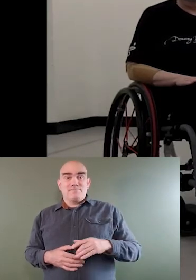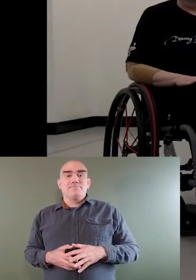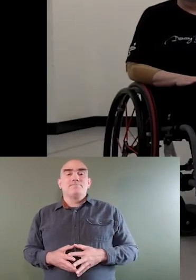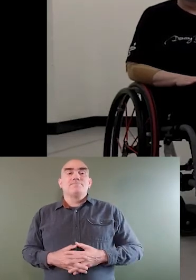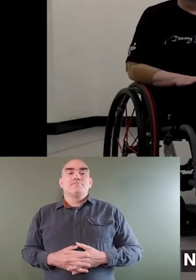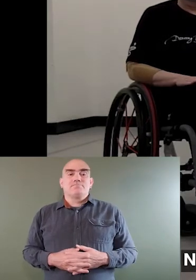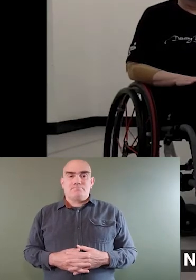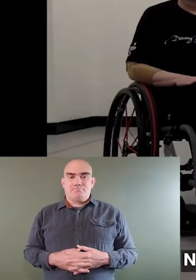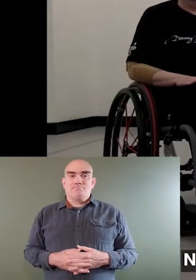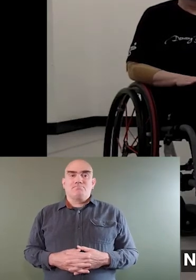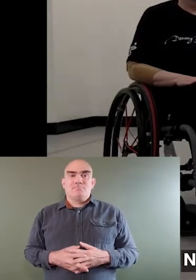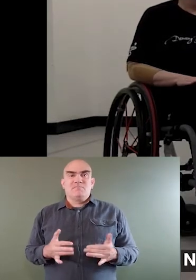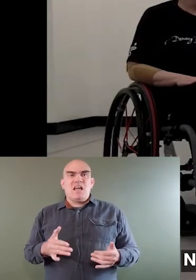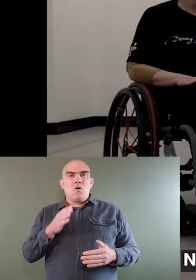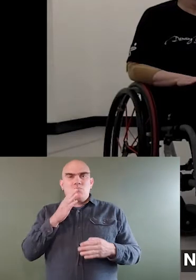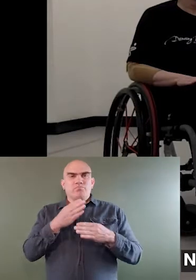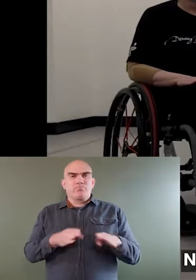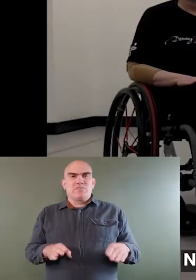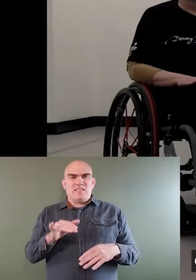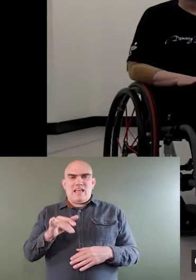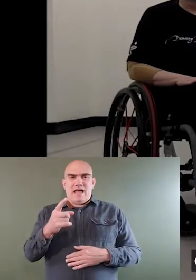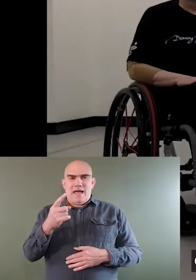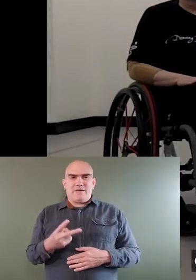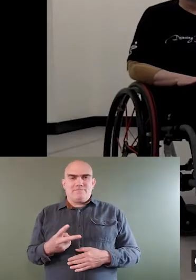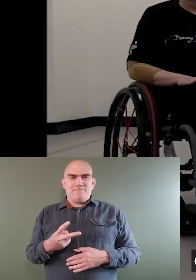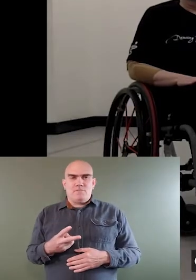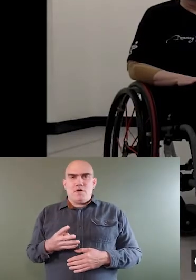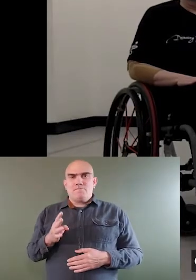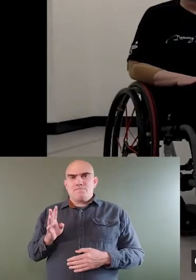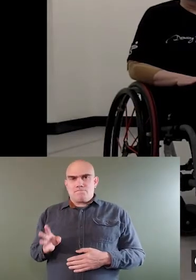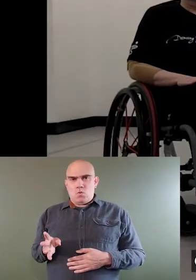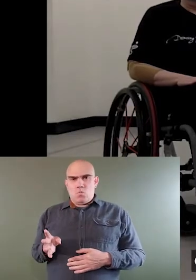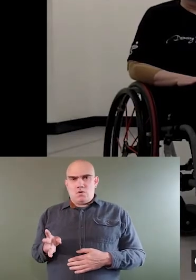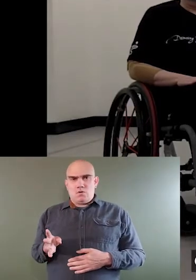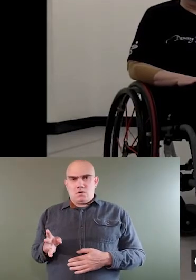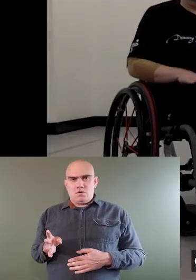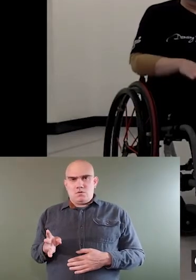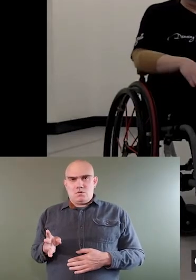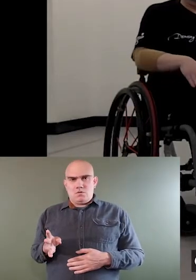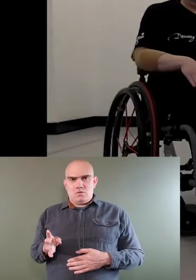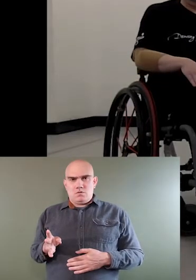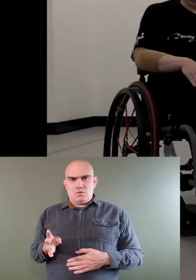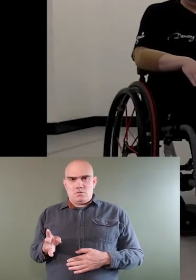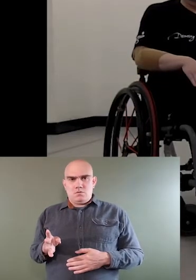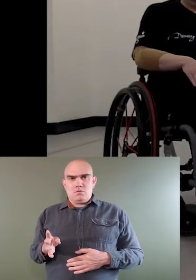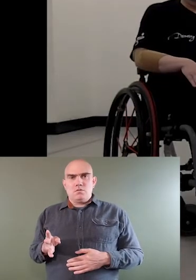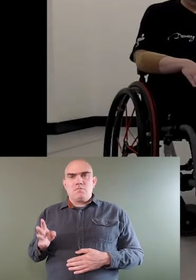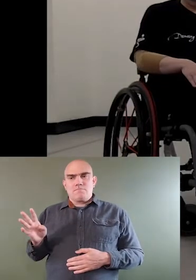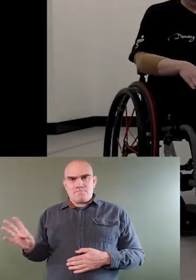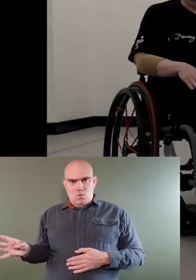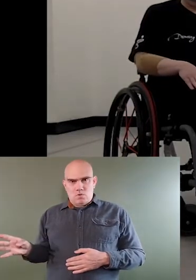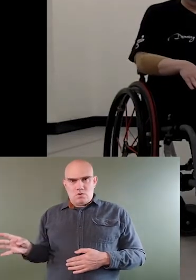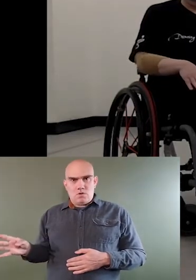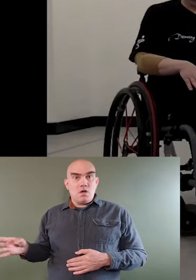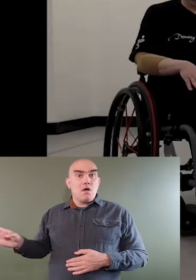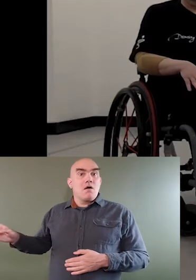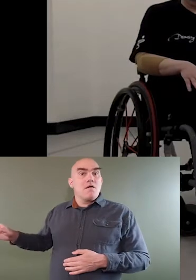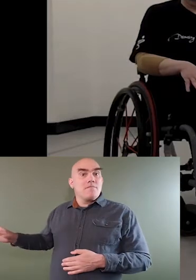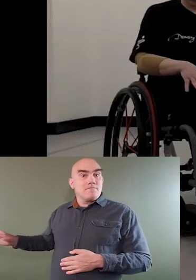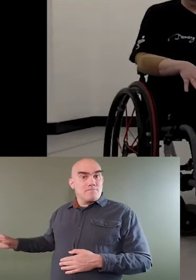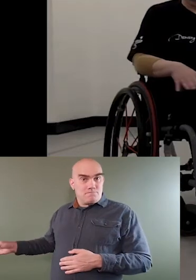neutral. Nice. We're going to divide that in half, doing only 4 beats to the front, 4 beats to the